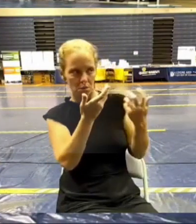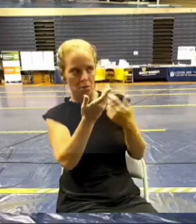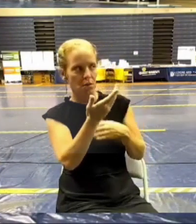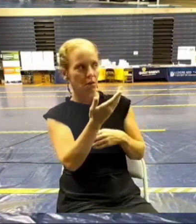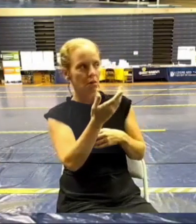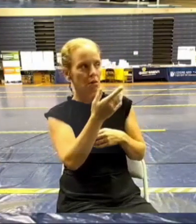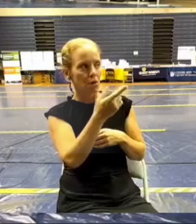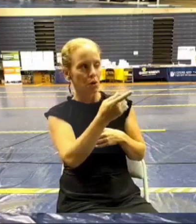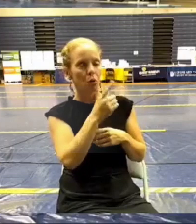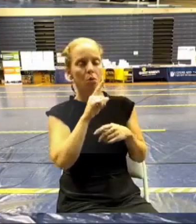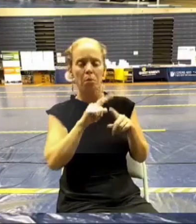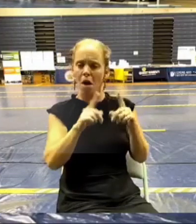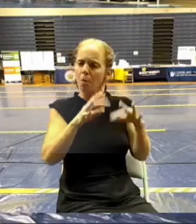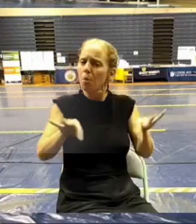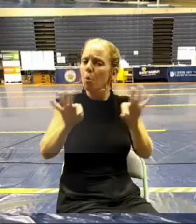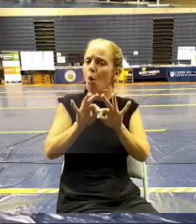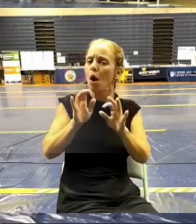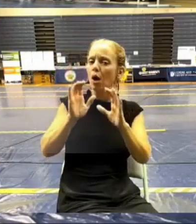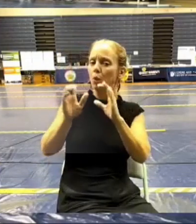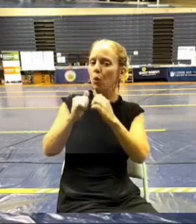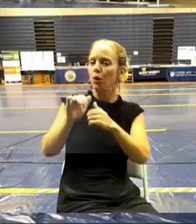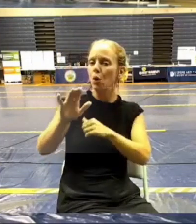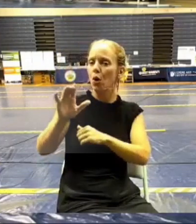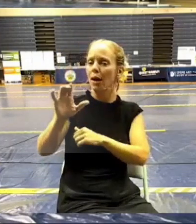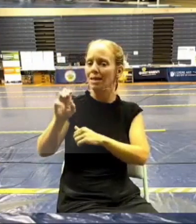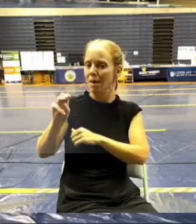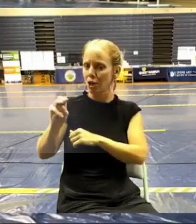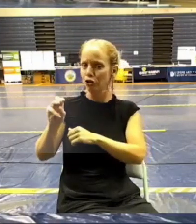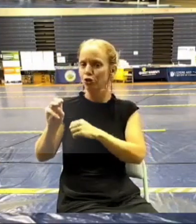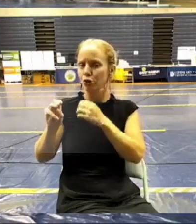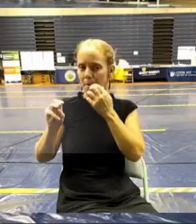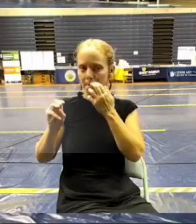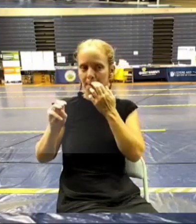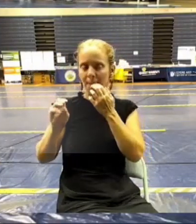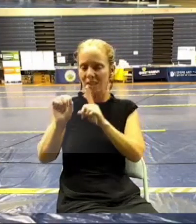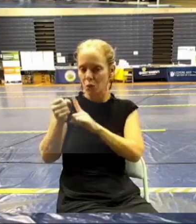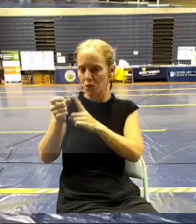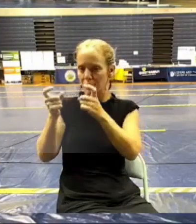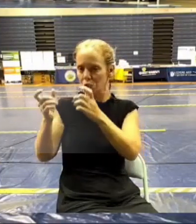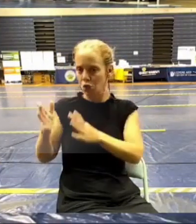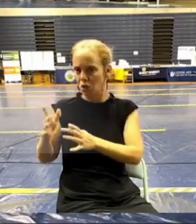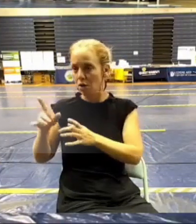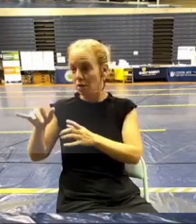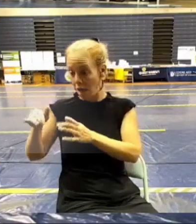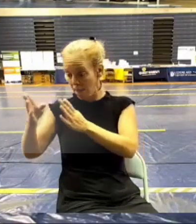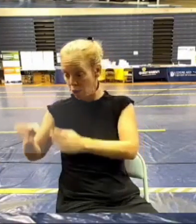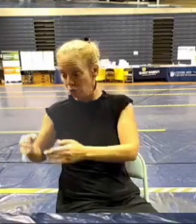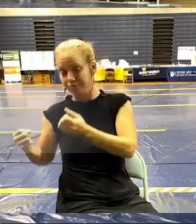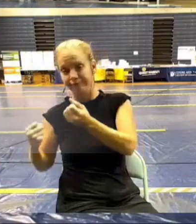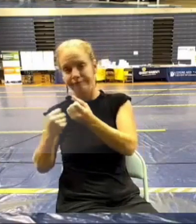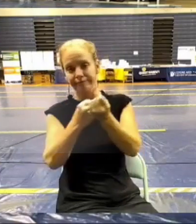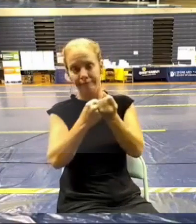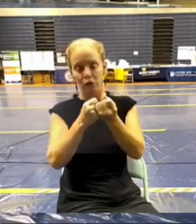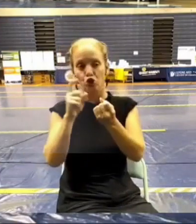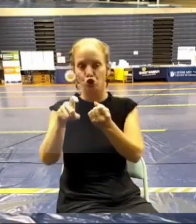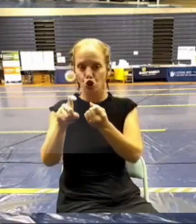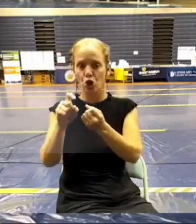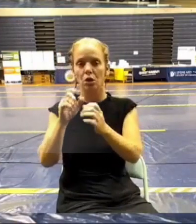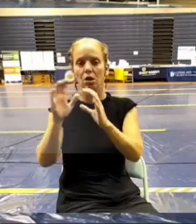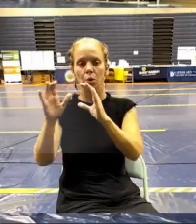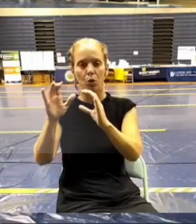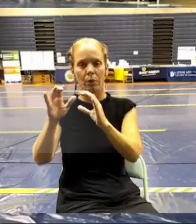ask you guys to talk to your case managers so that we can, they're your advocates. They're the people that should be